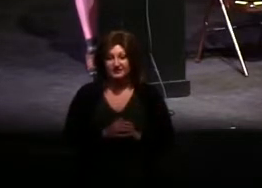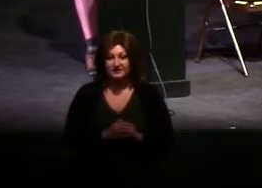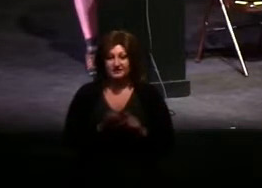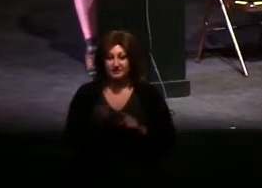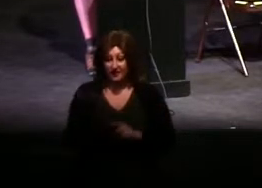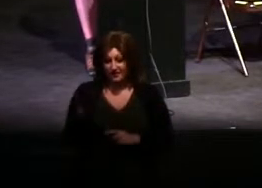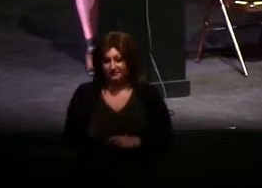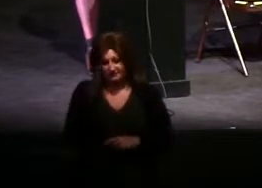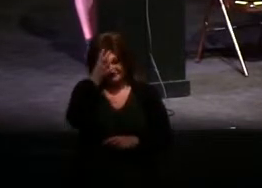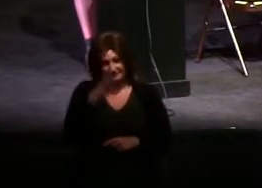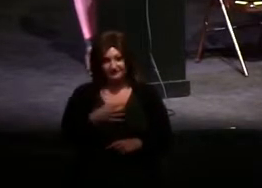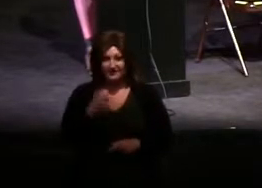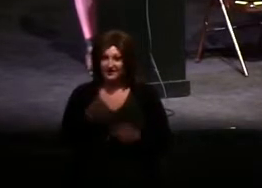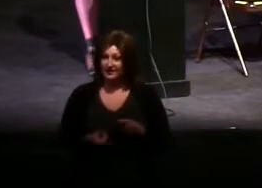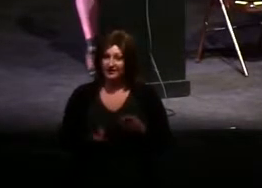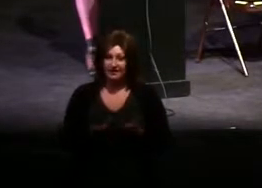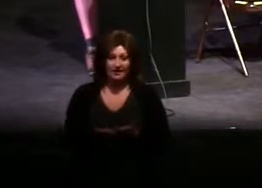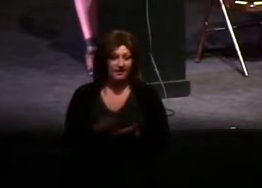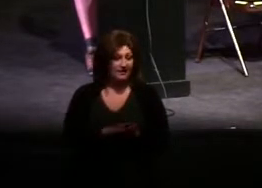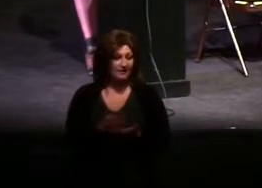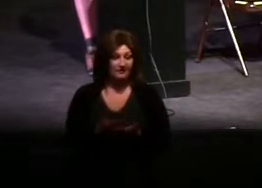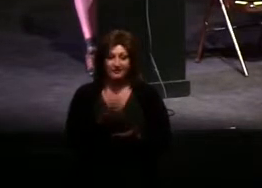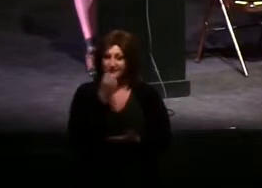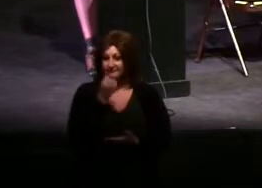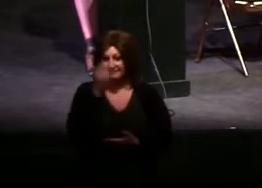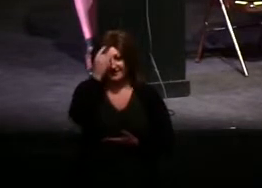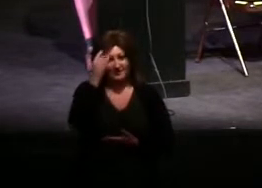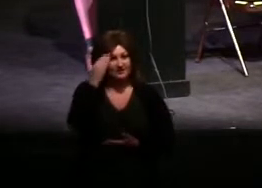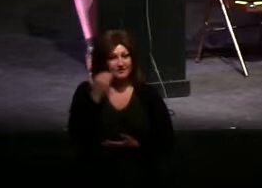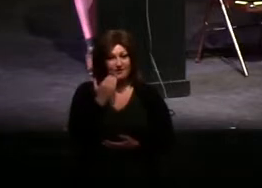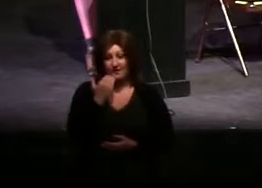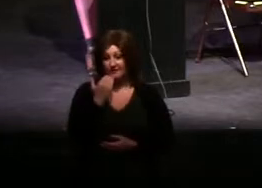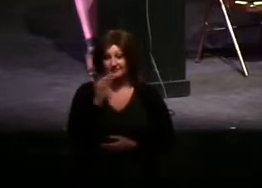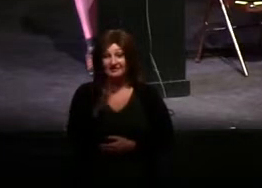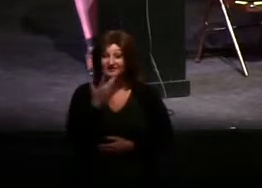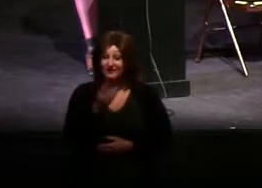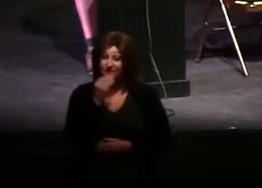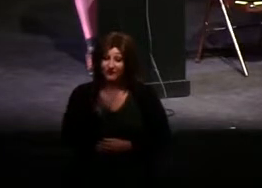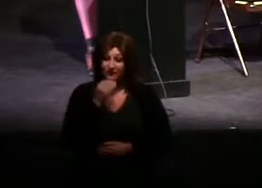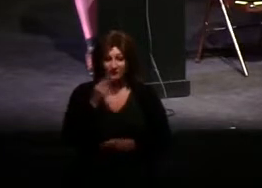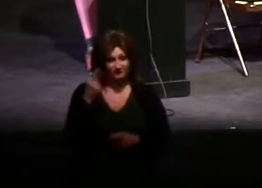Traore cannot cook goathead, his favorite food.